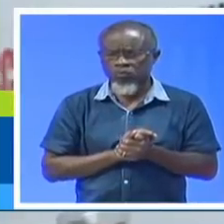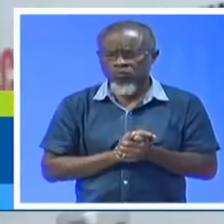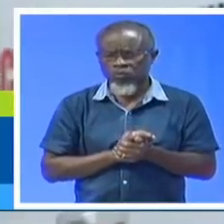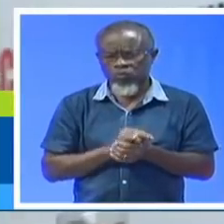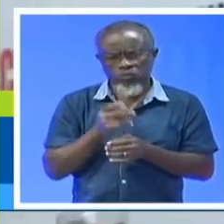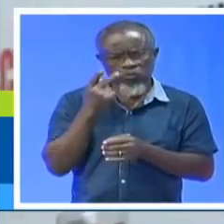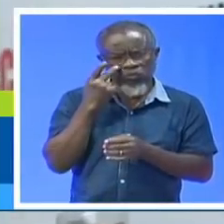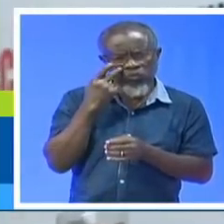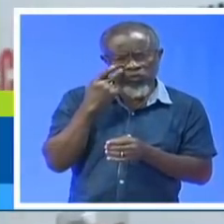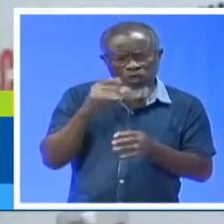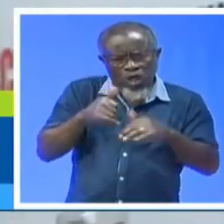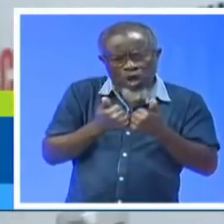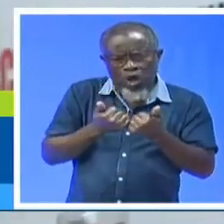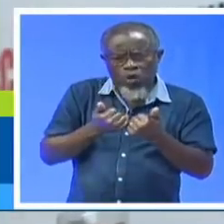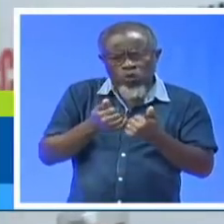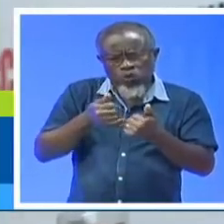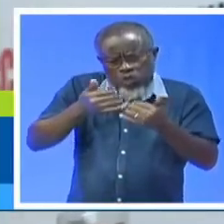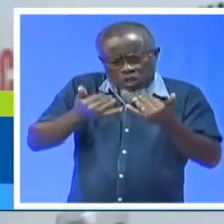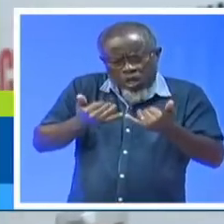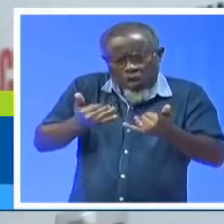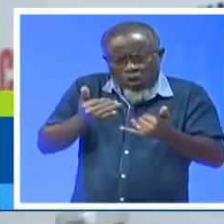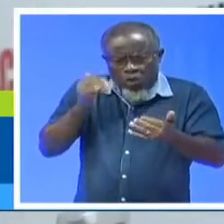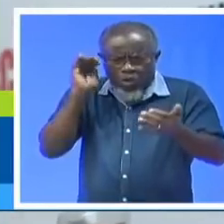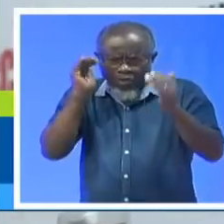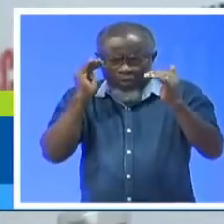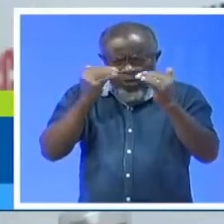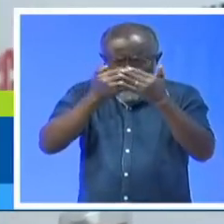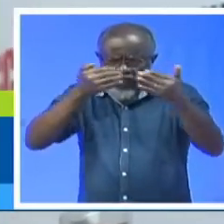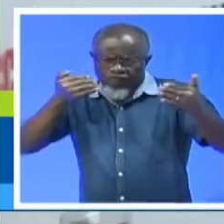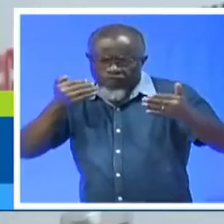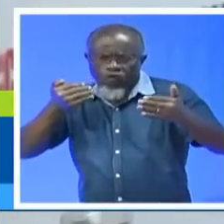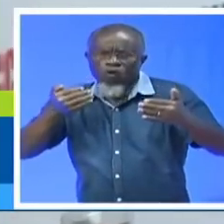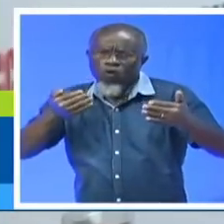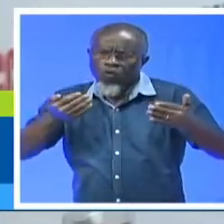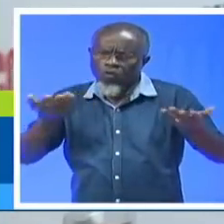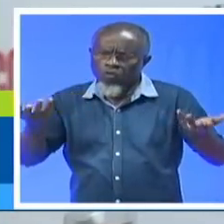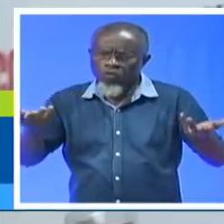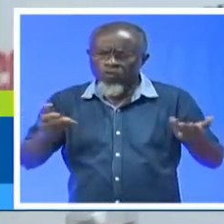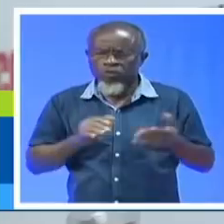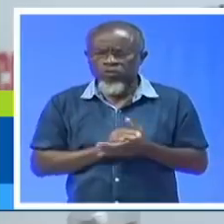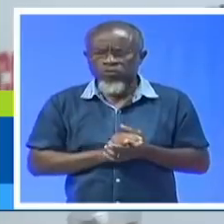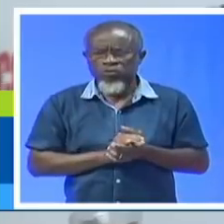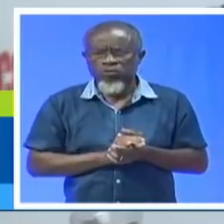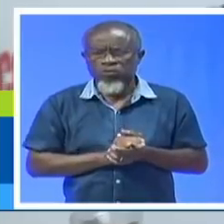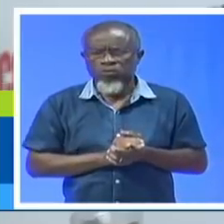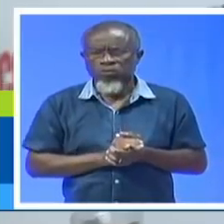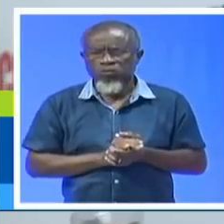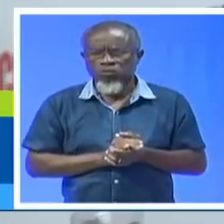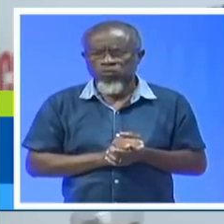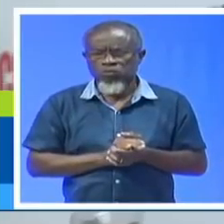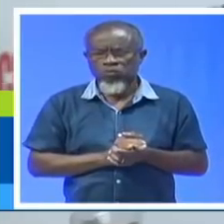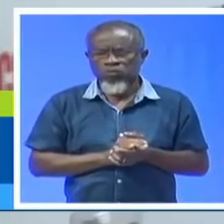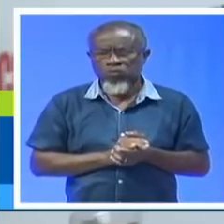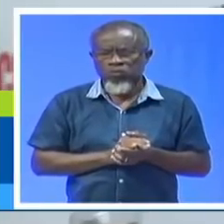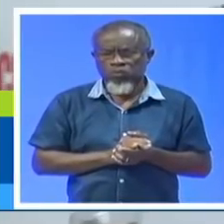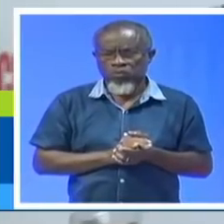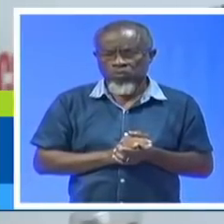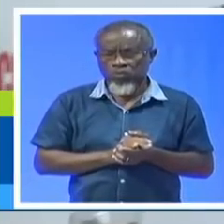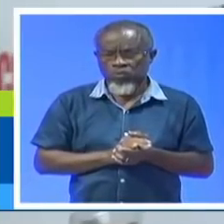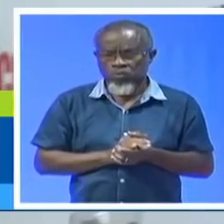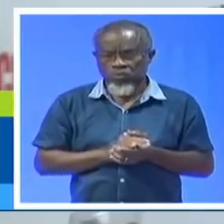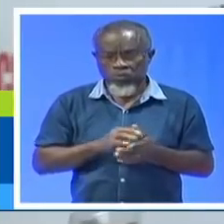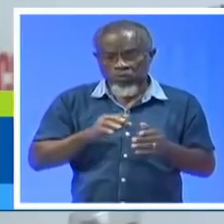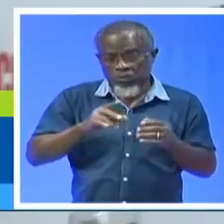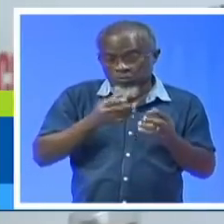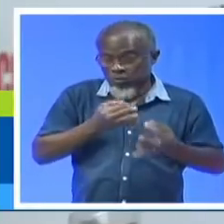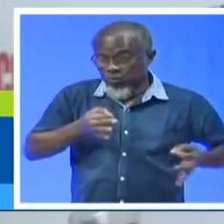we're in now compares to previous surges. And the most important factor that we need to consider here